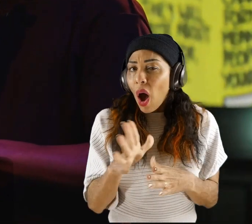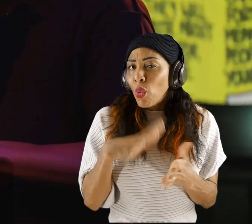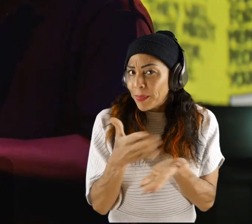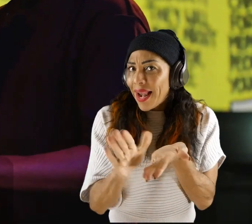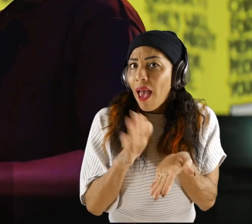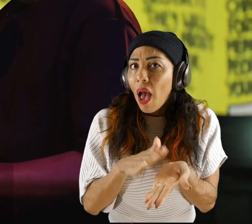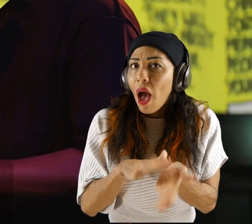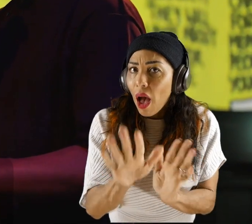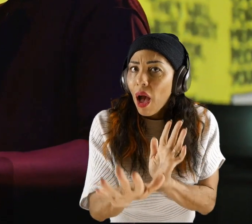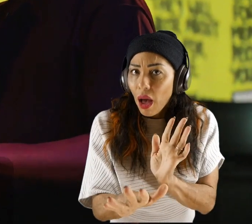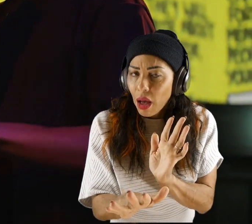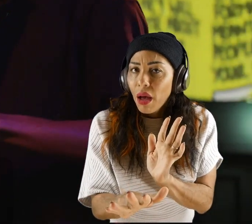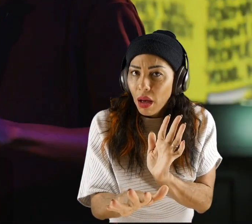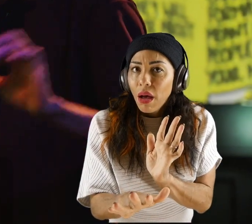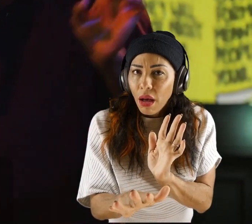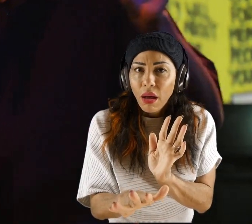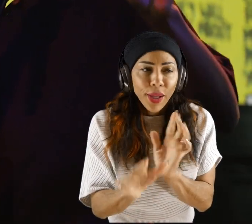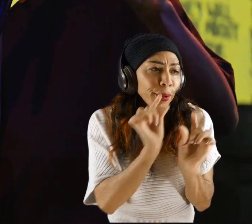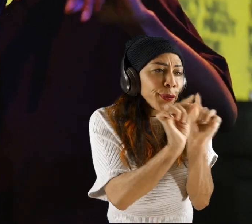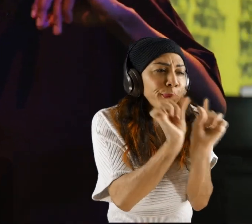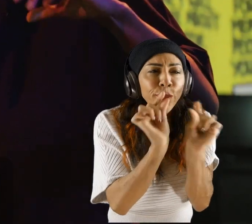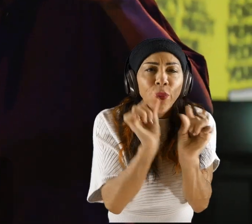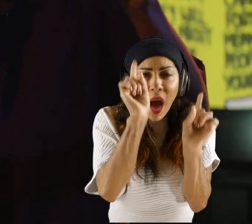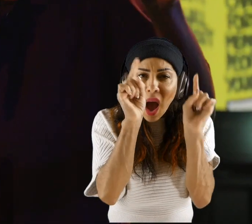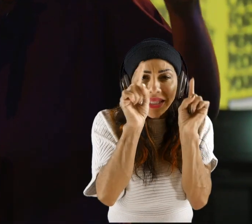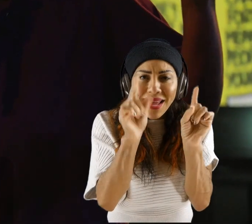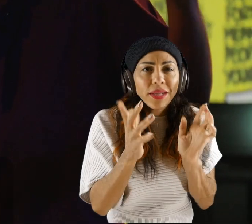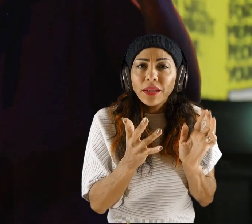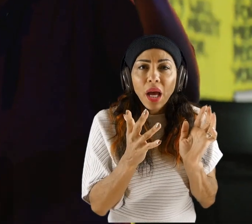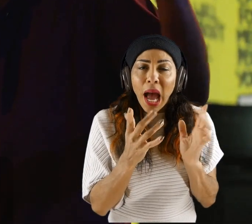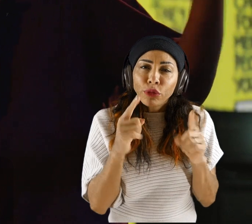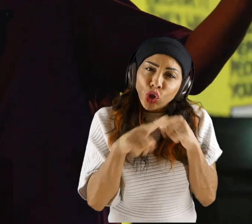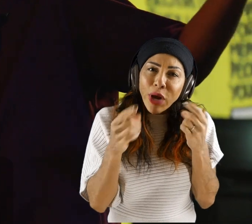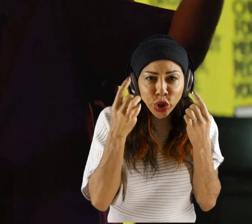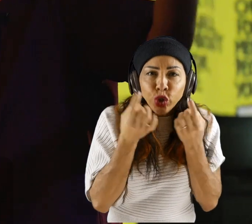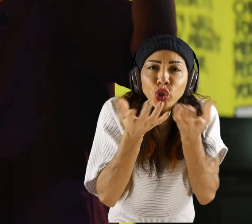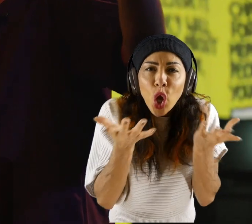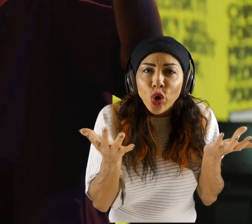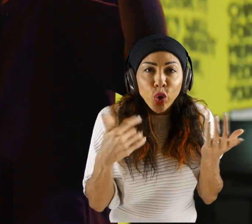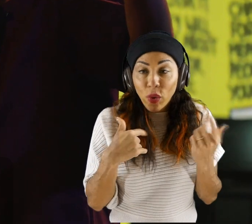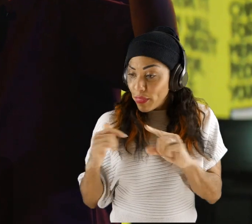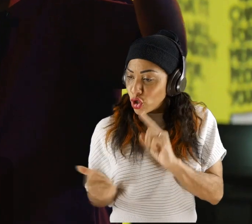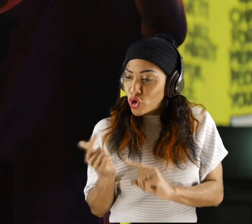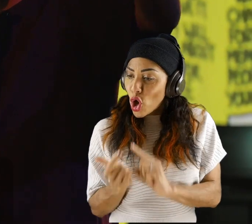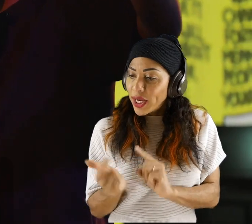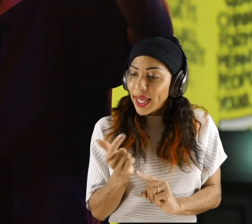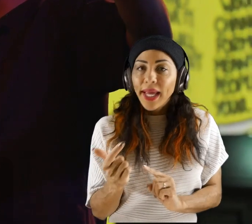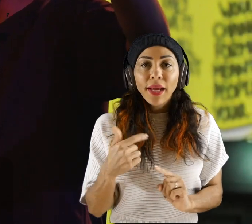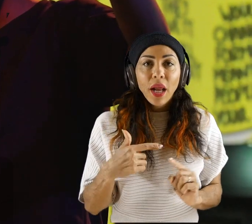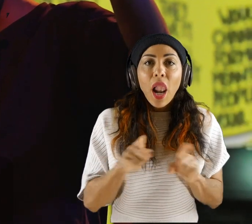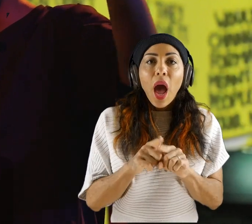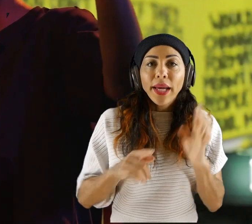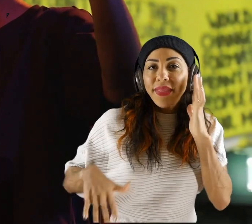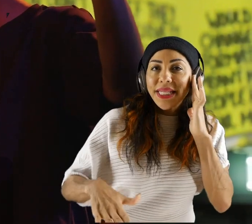clear at any meaningful level. All these small like little ideas, I'm just trying to like show like maybe the journey of like the DJ